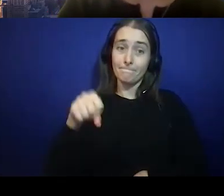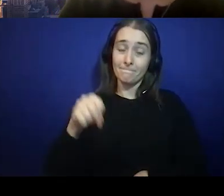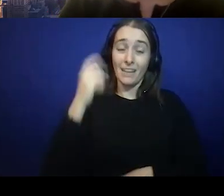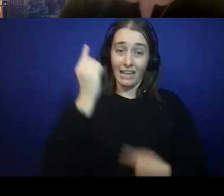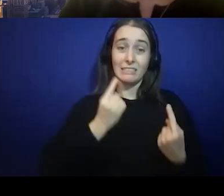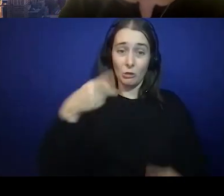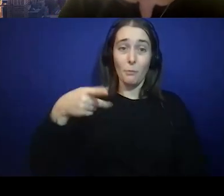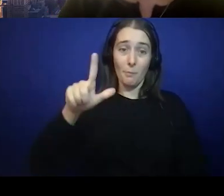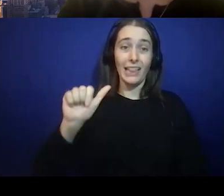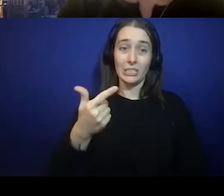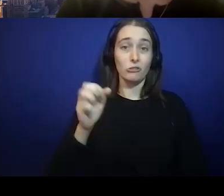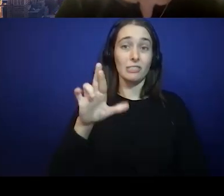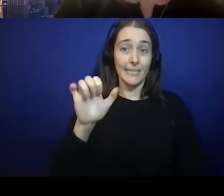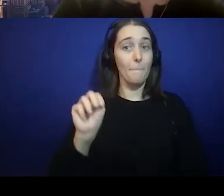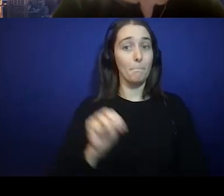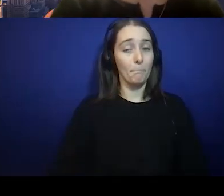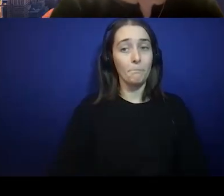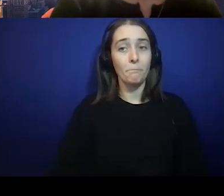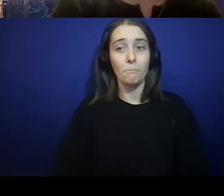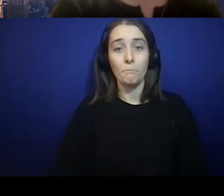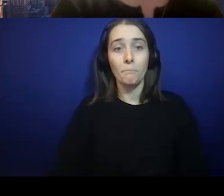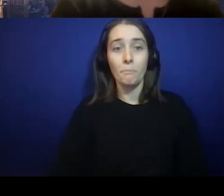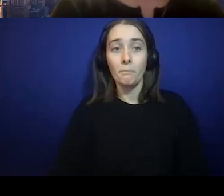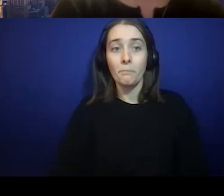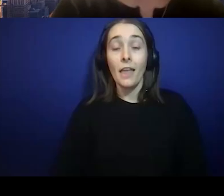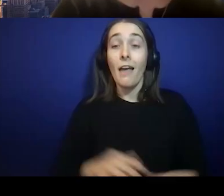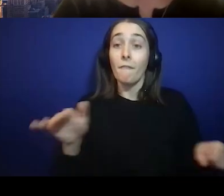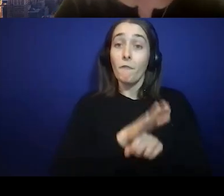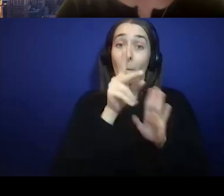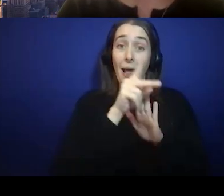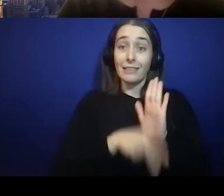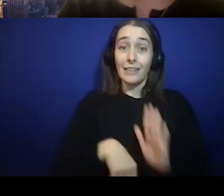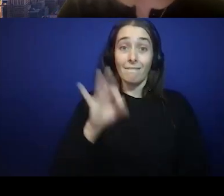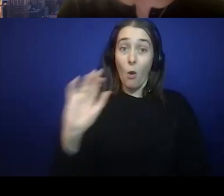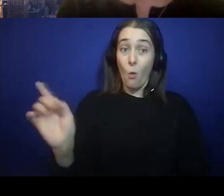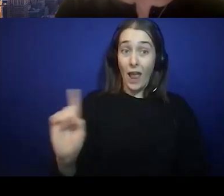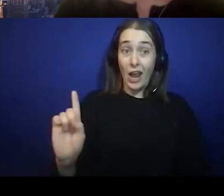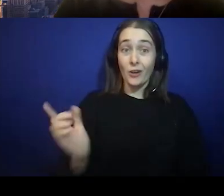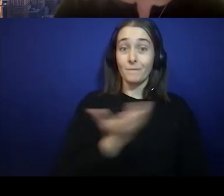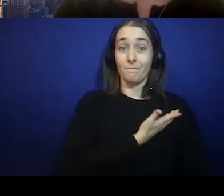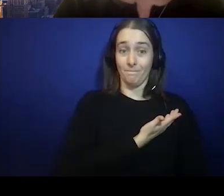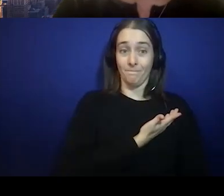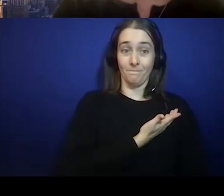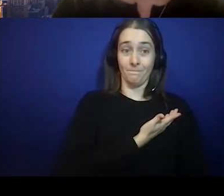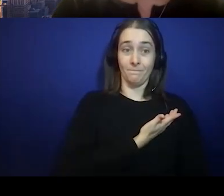certainly. Um, and this full policy can be found at